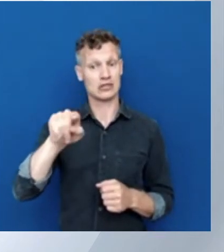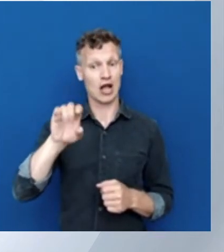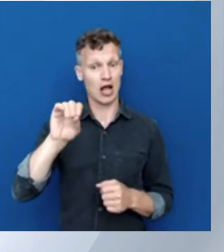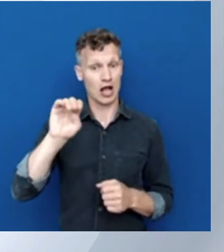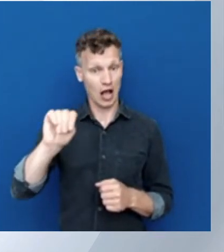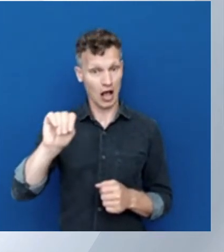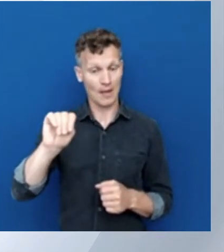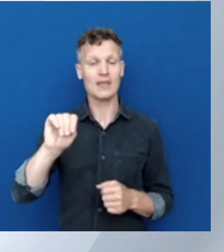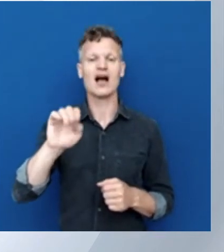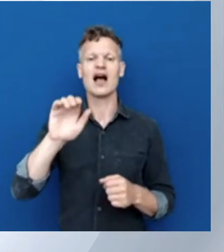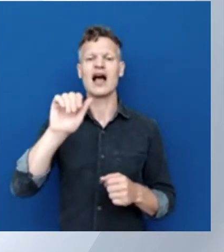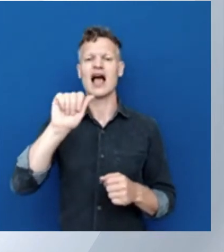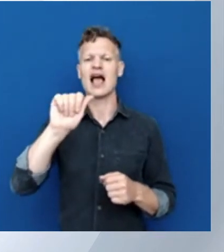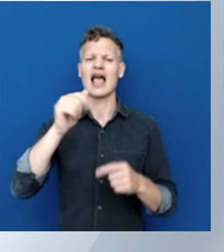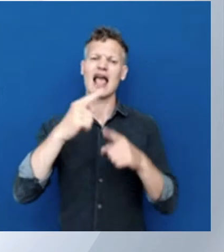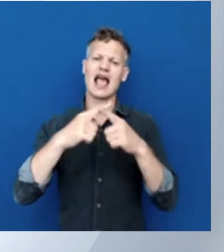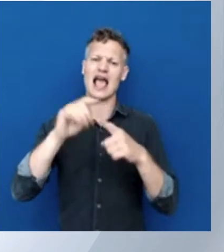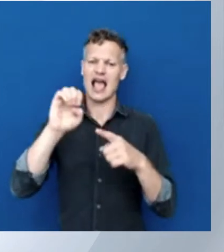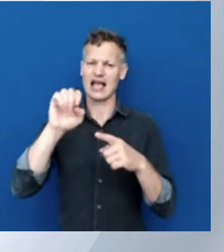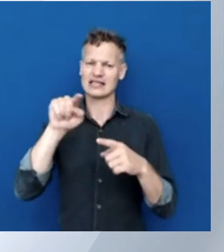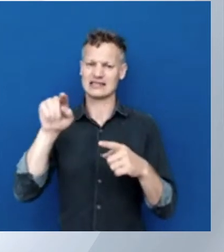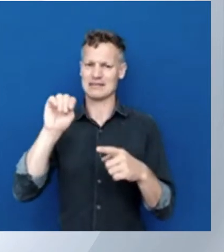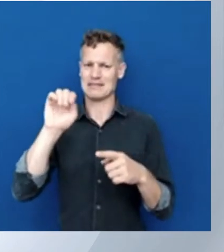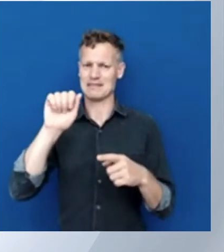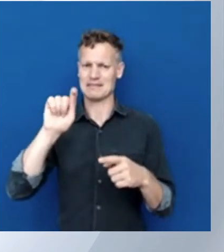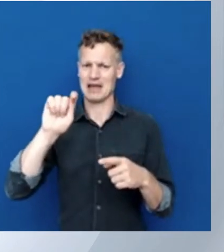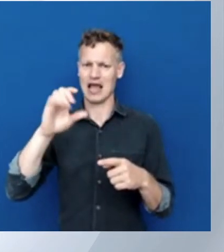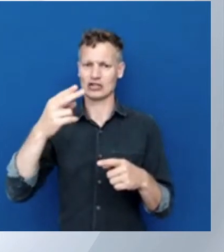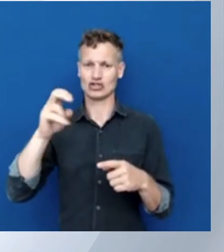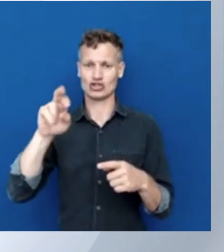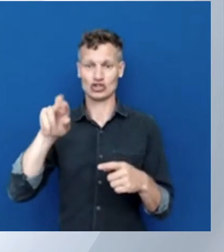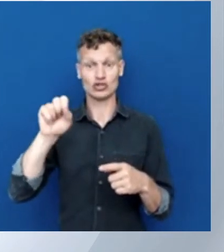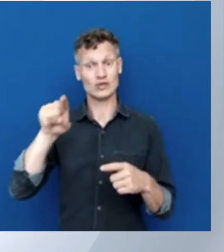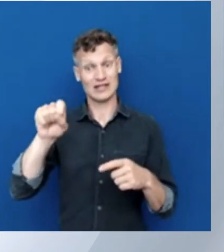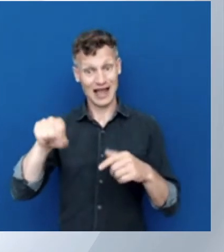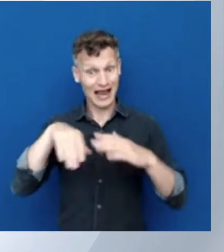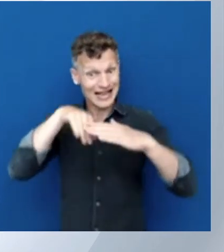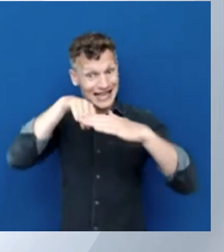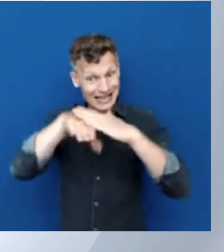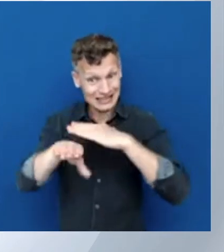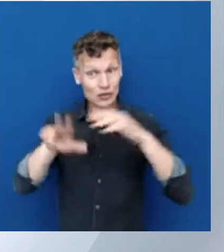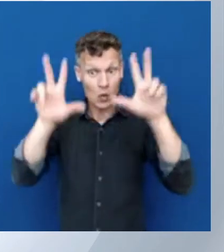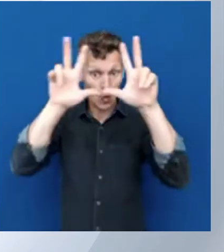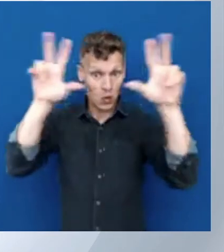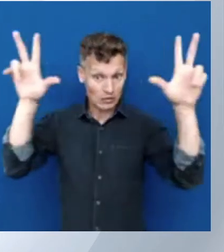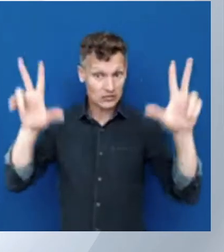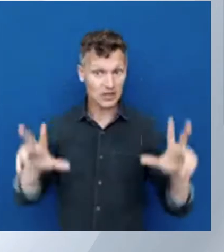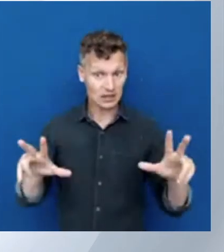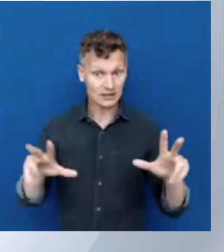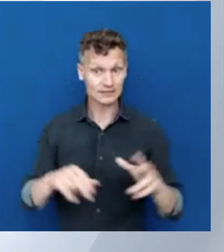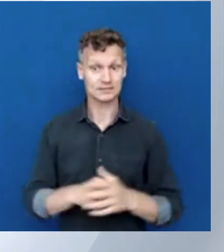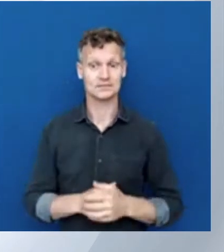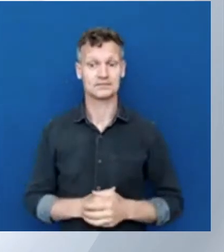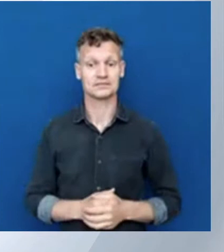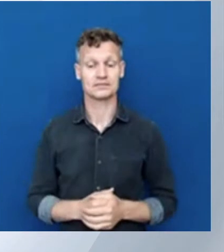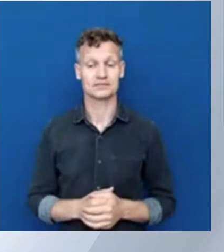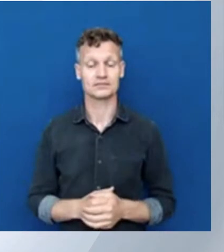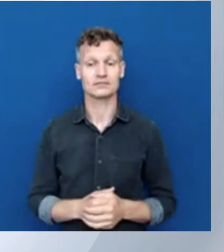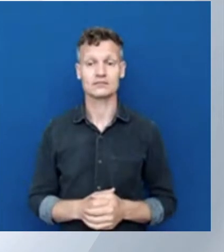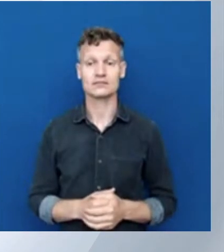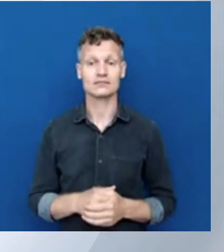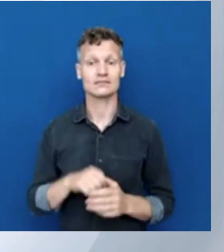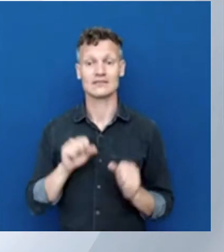in given then when you actually access websites. So you can create it in Excel, create those test cases, give it to your business,